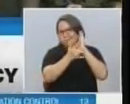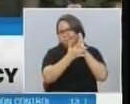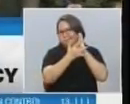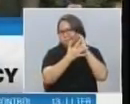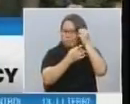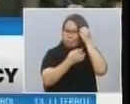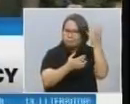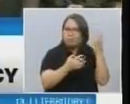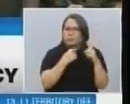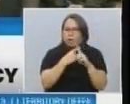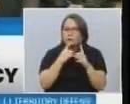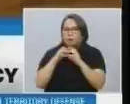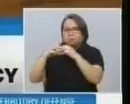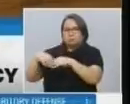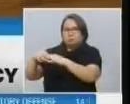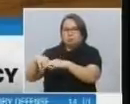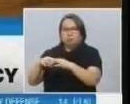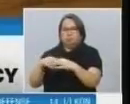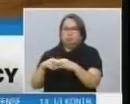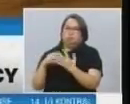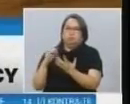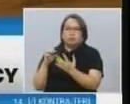discovery and dismantling of the